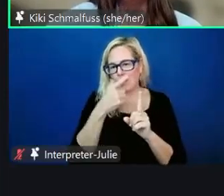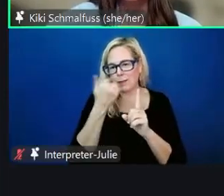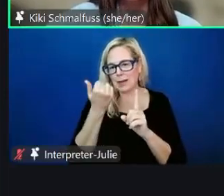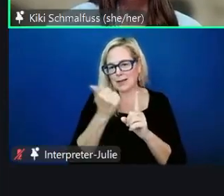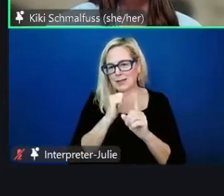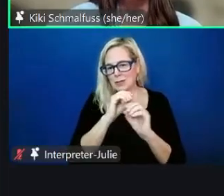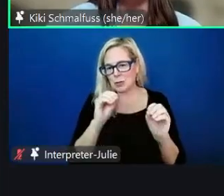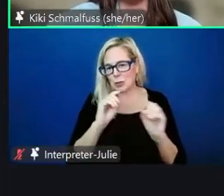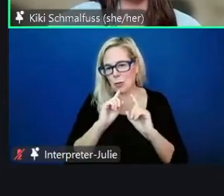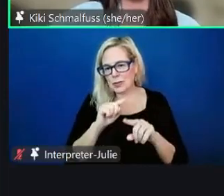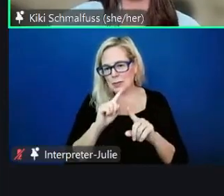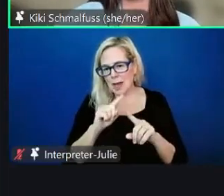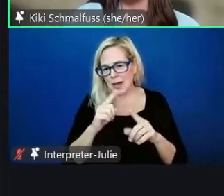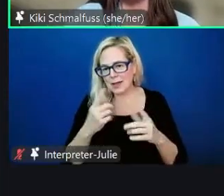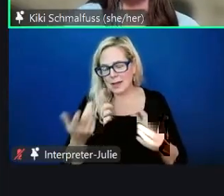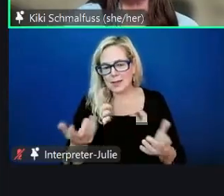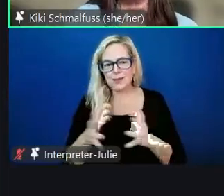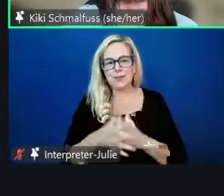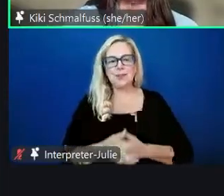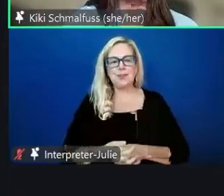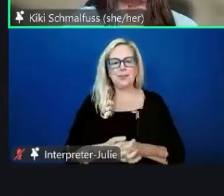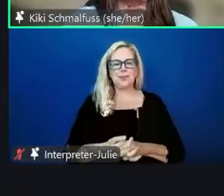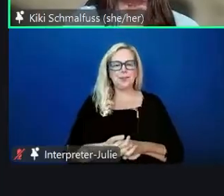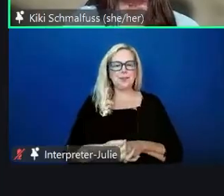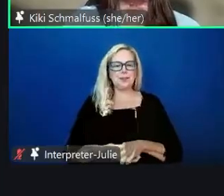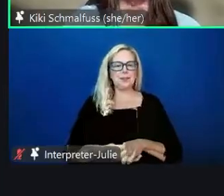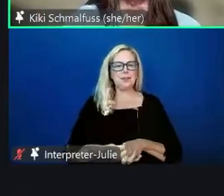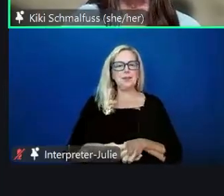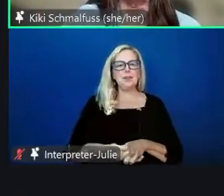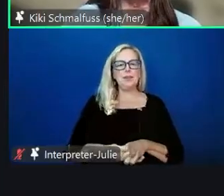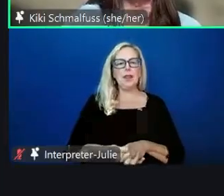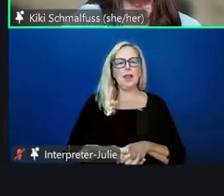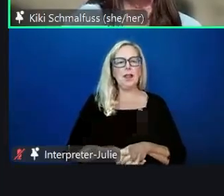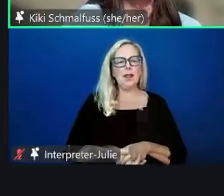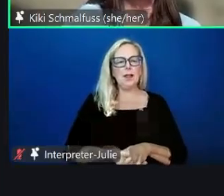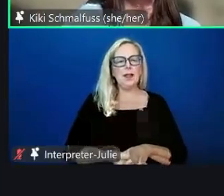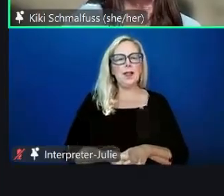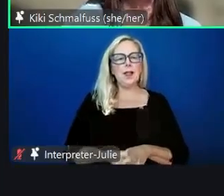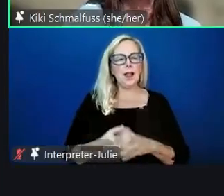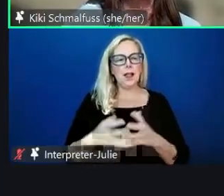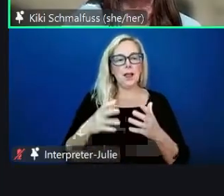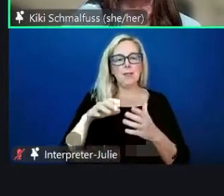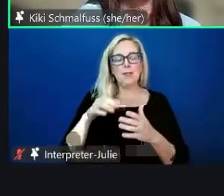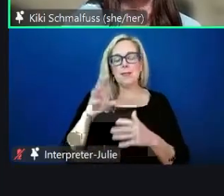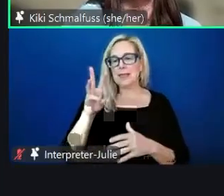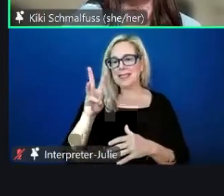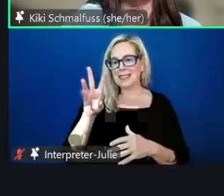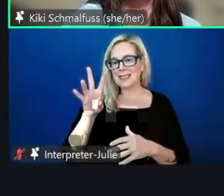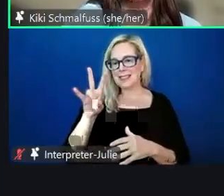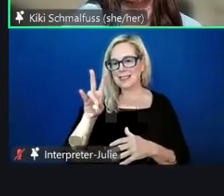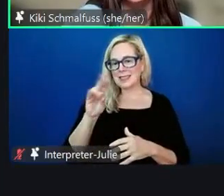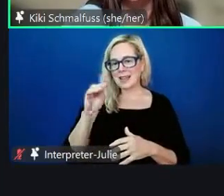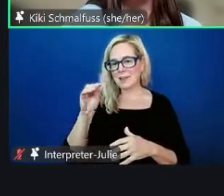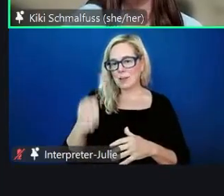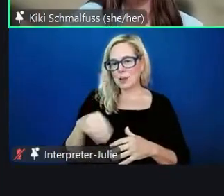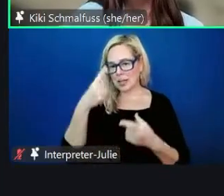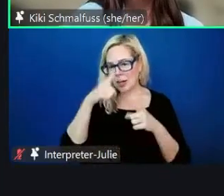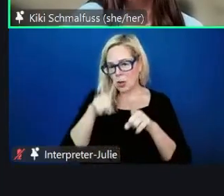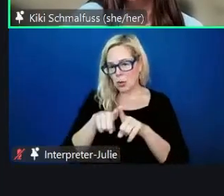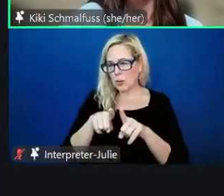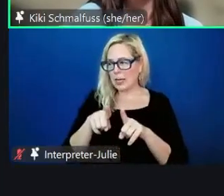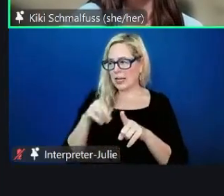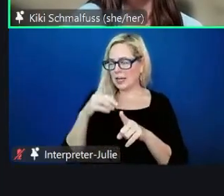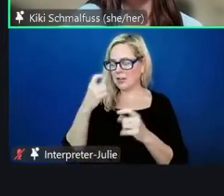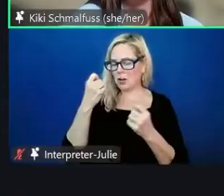67% of survey respondents had indicated they strongly agree or agree that the program increased their sense of disability and chronic illness pride.